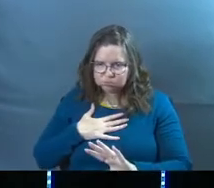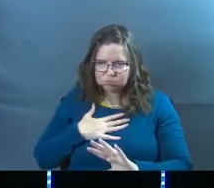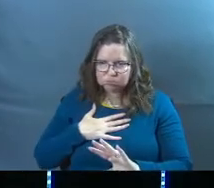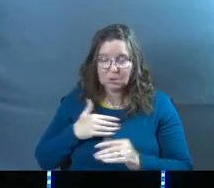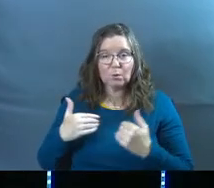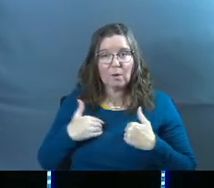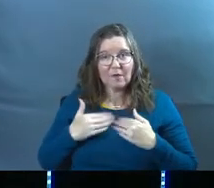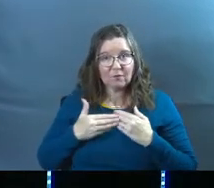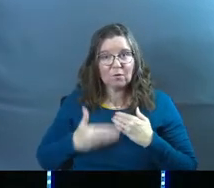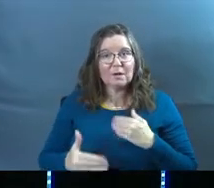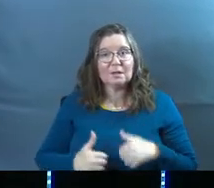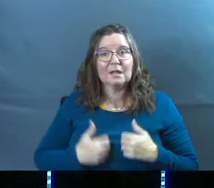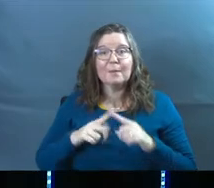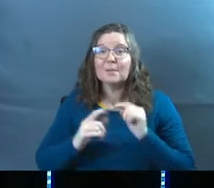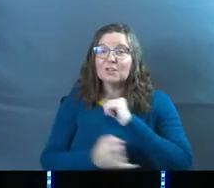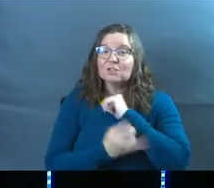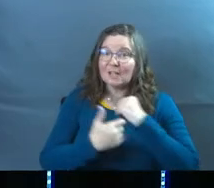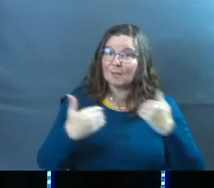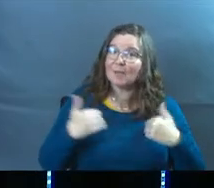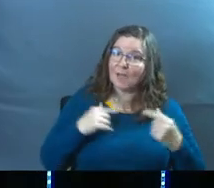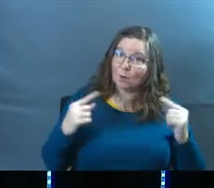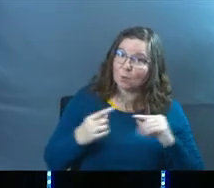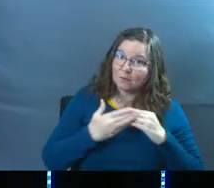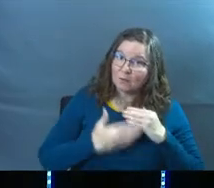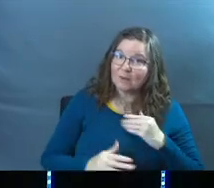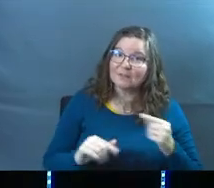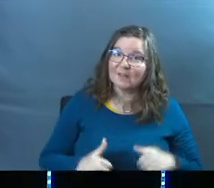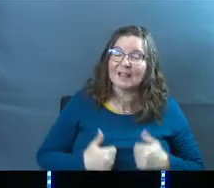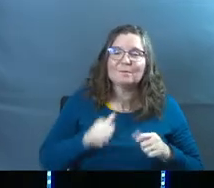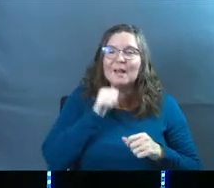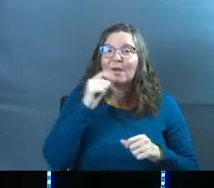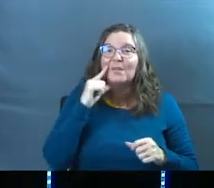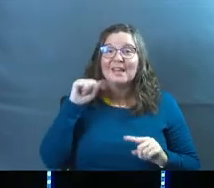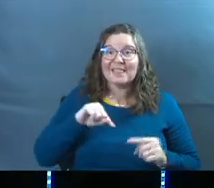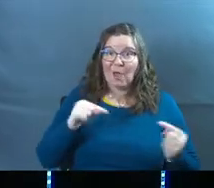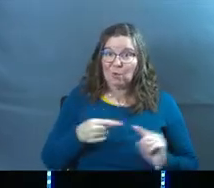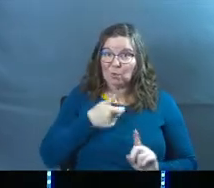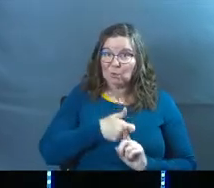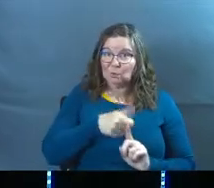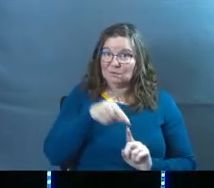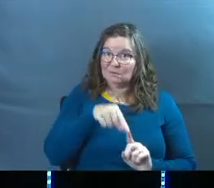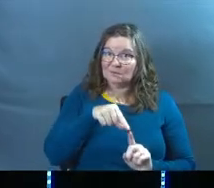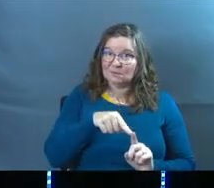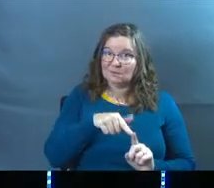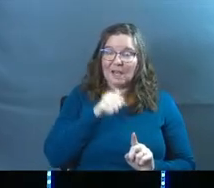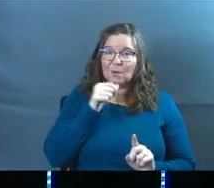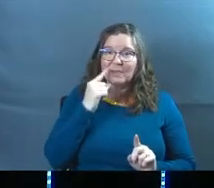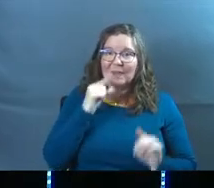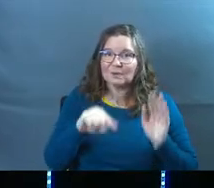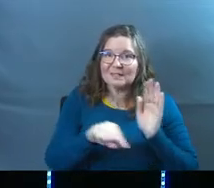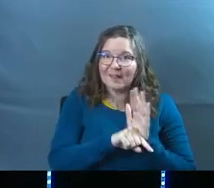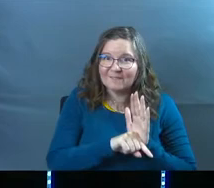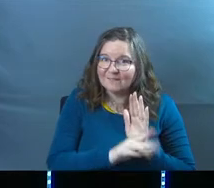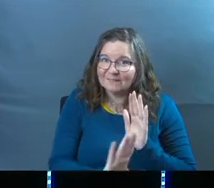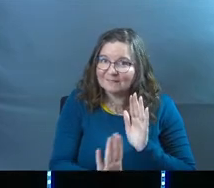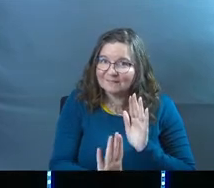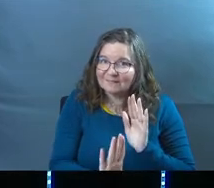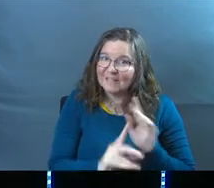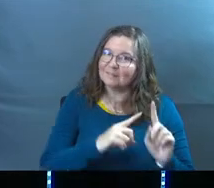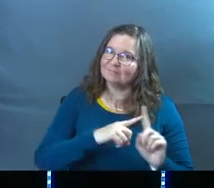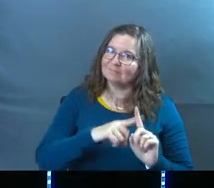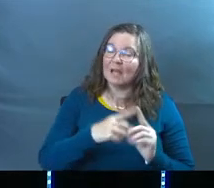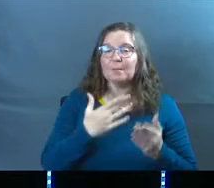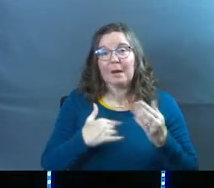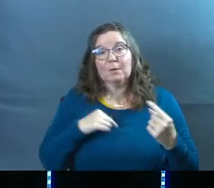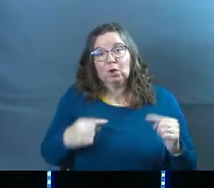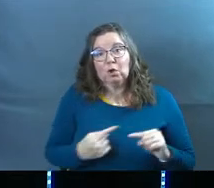wounds for the rest of your life. And Jacob carried a wound for the rest of his life. And I don't think that that wound was a negative, although